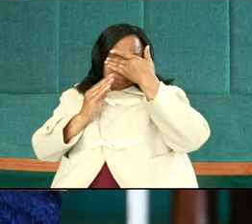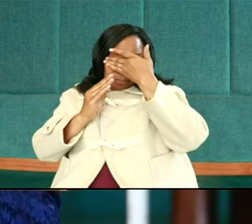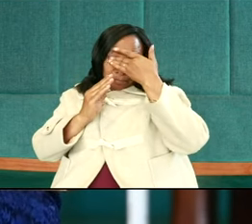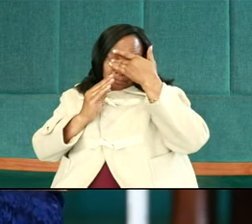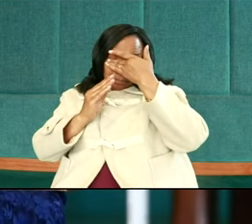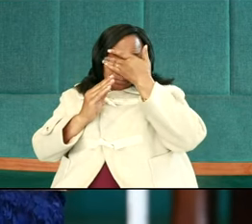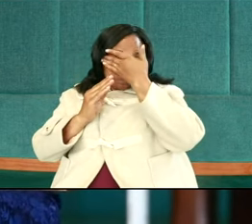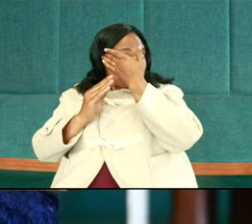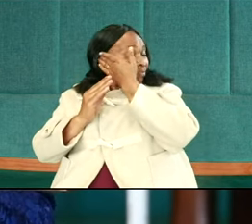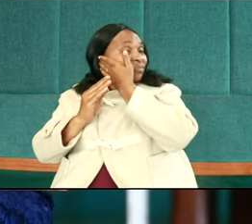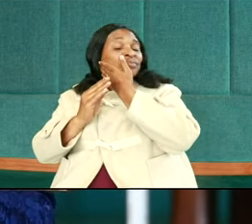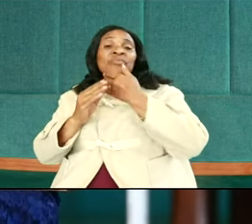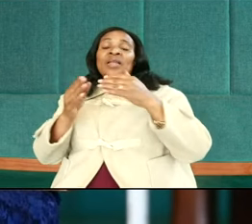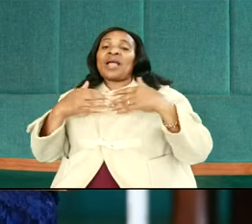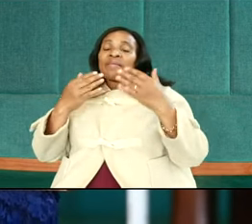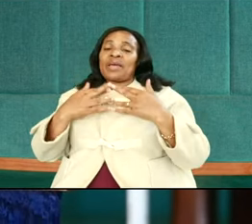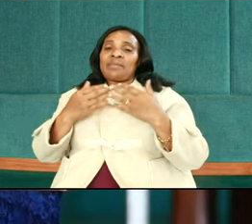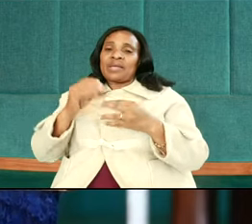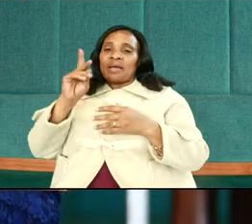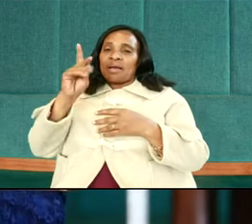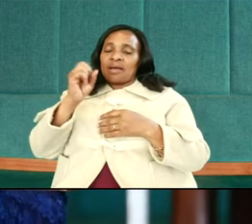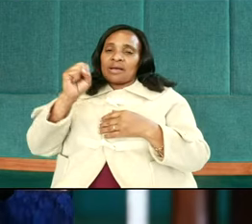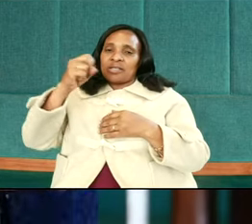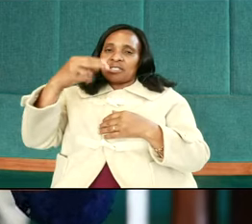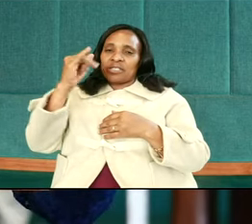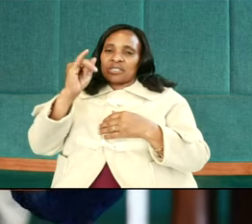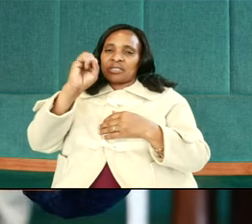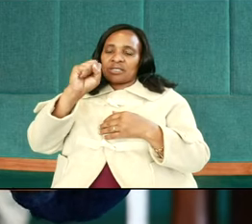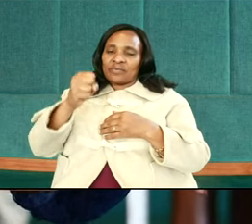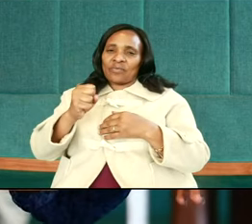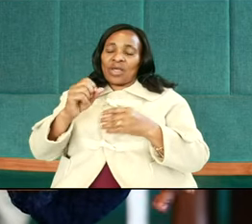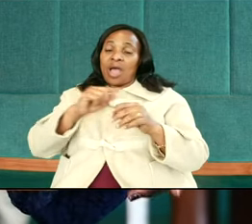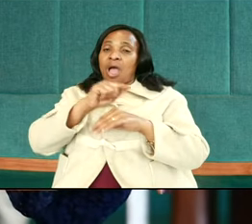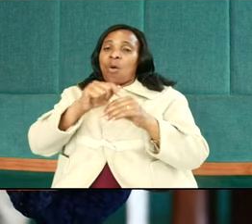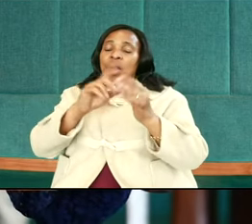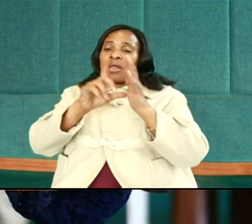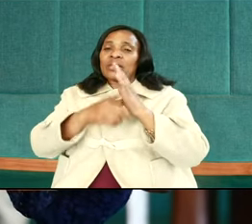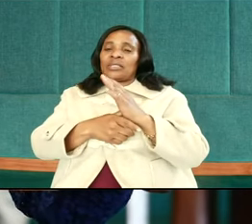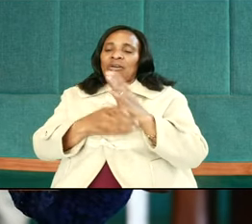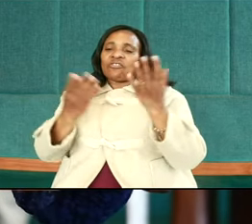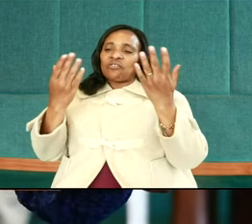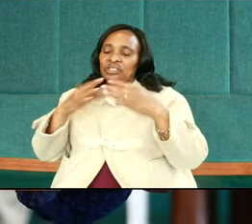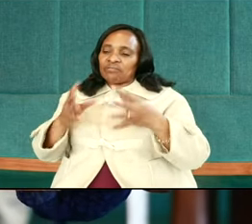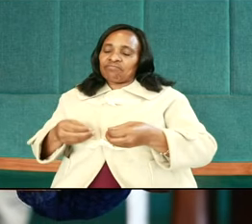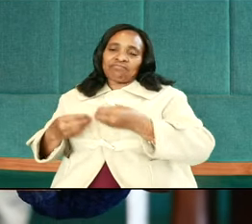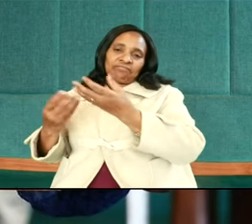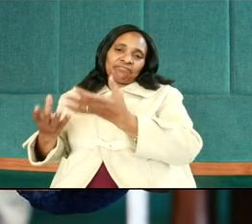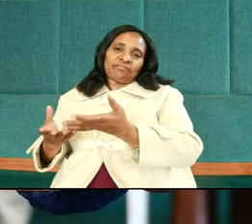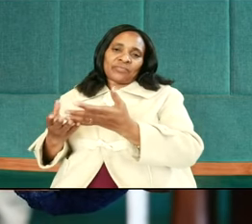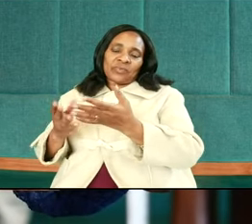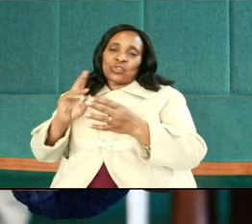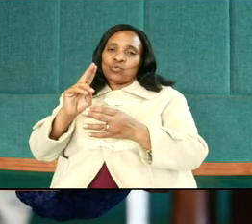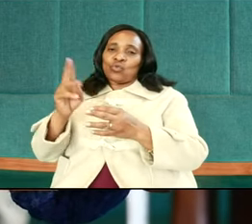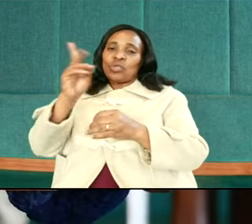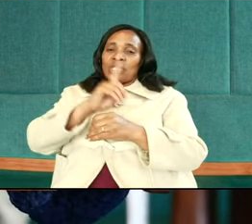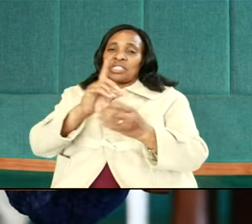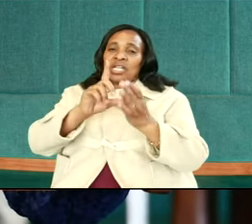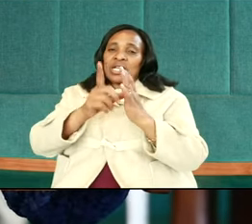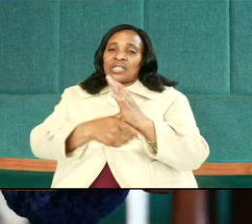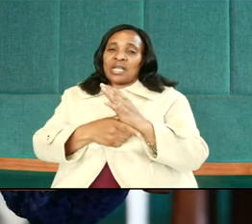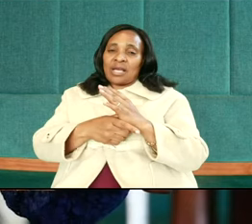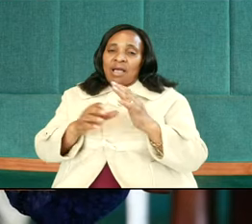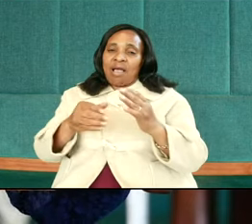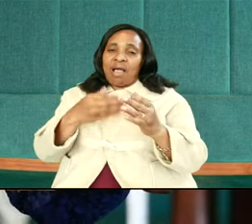happy. An hour later, Kashish finished the exam and handed it in. 2 days later, she got